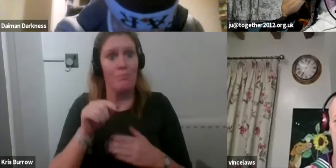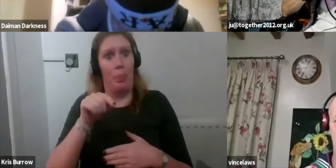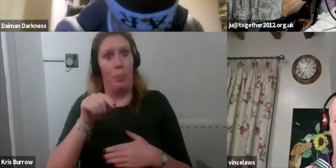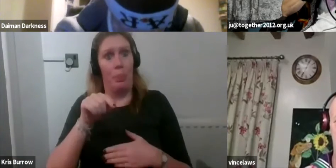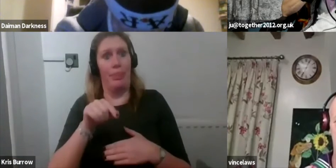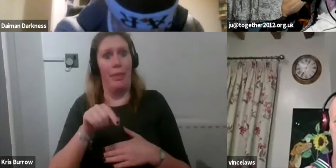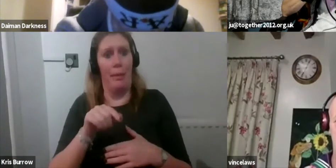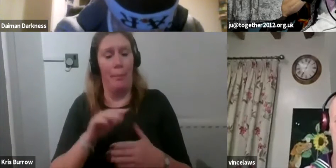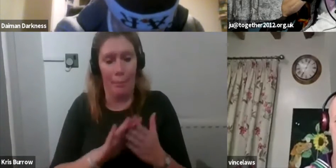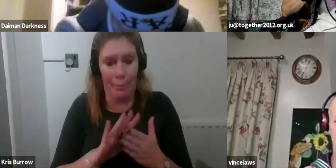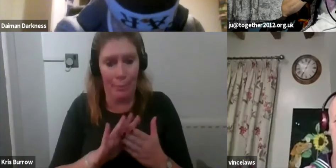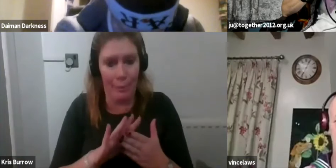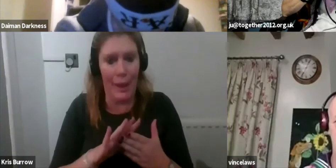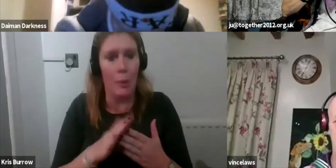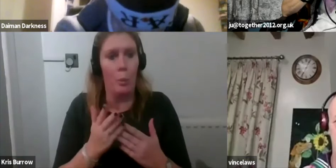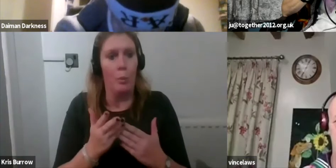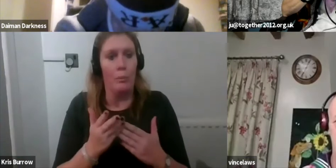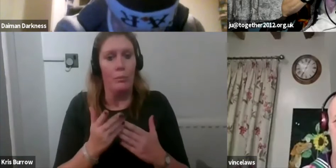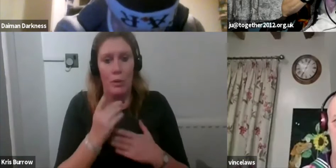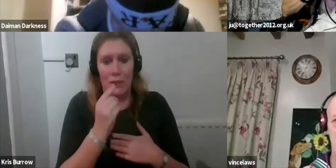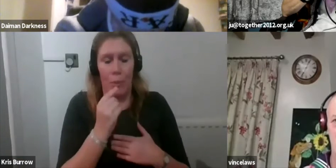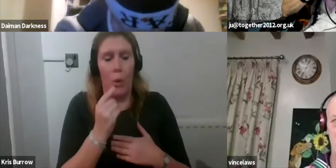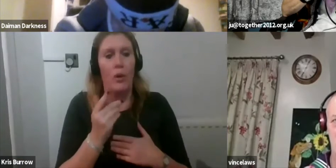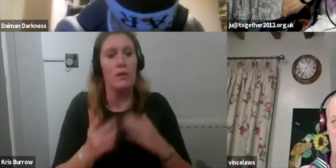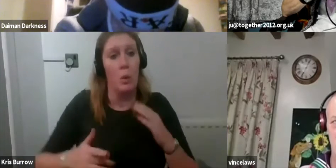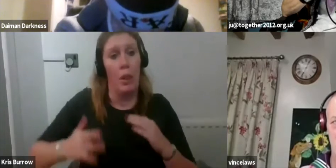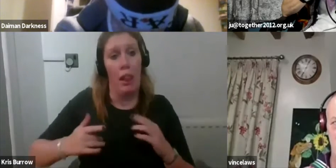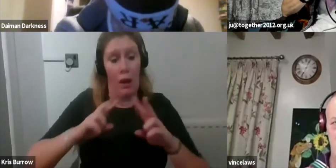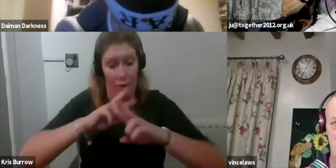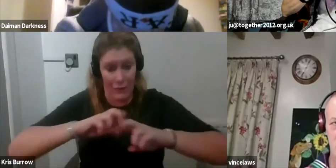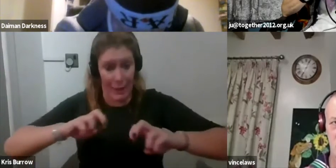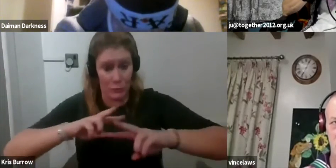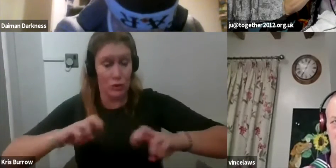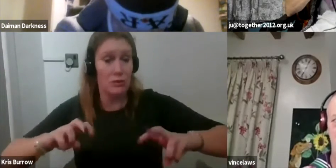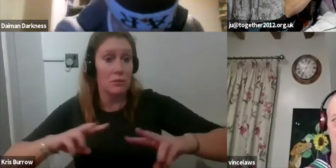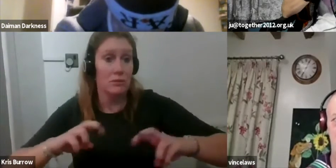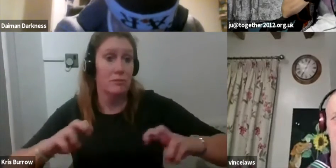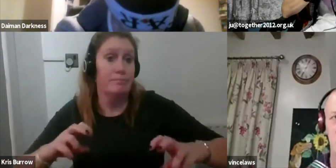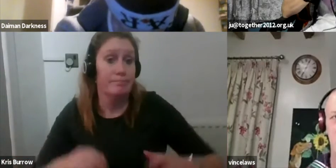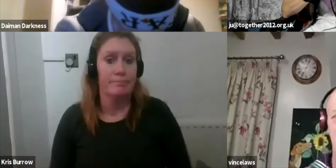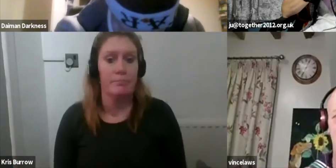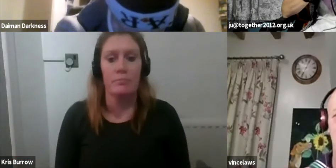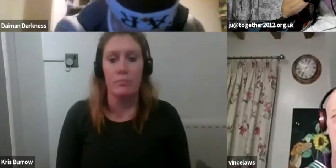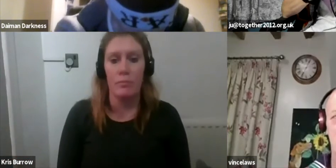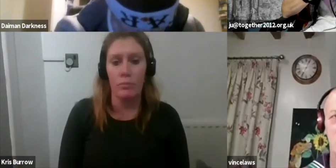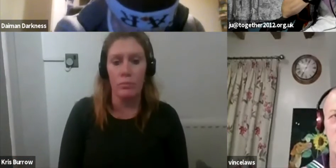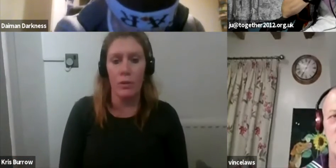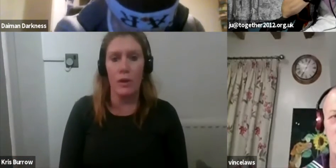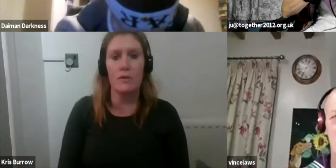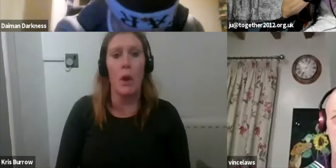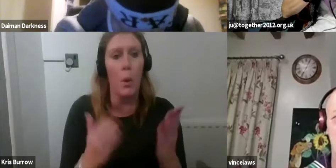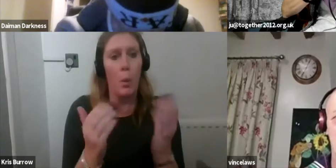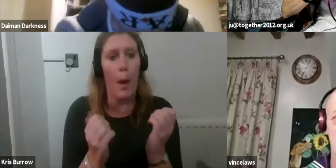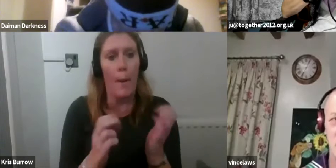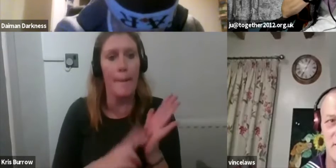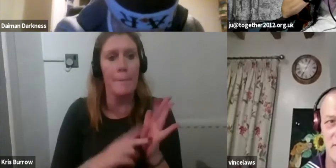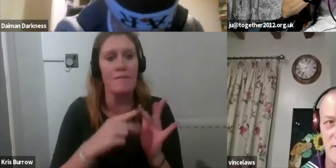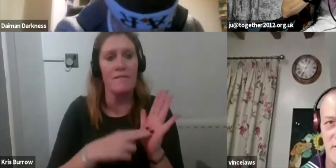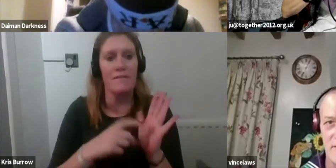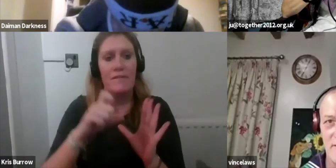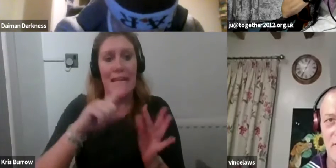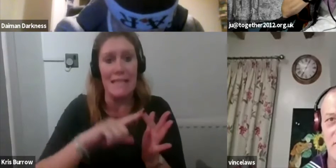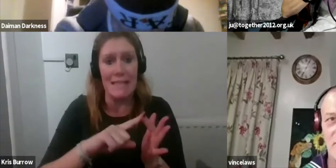us to provide you with the live captions tonight. So welcome, Vince. Welcome, Damien.